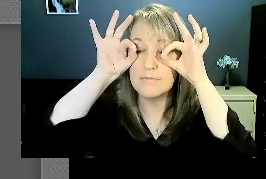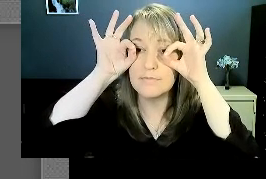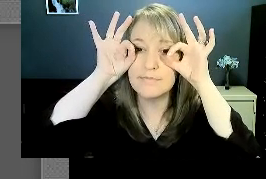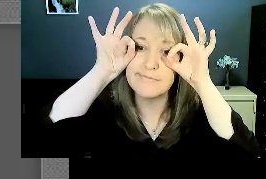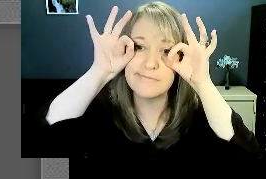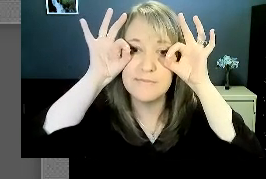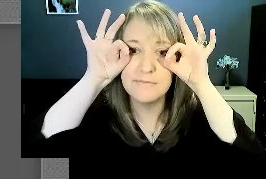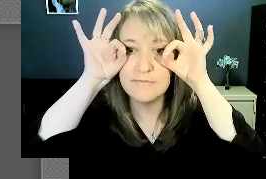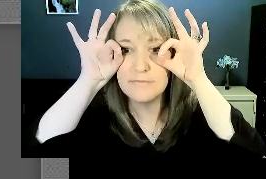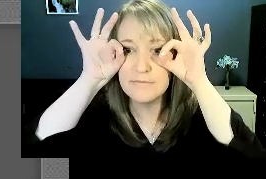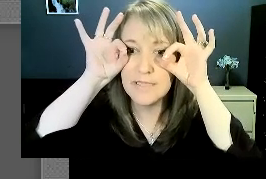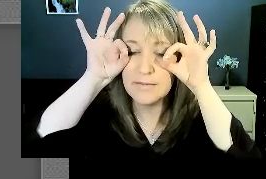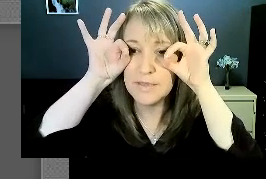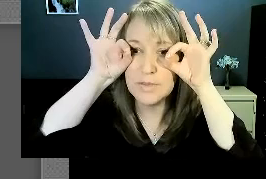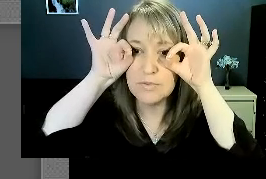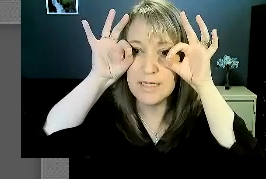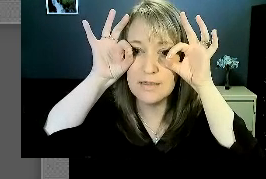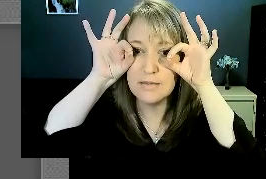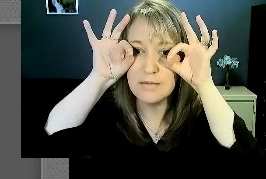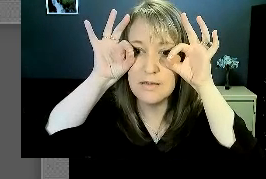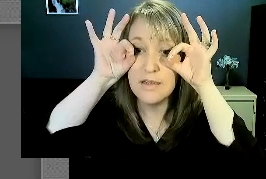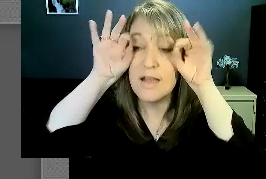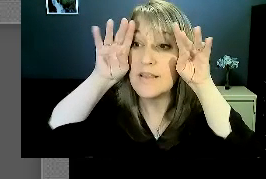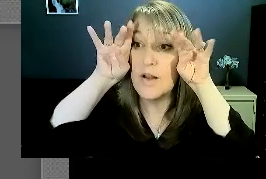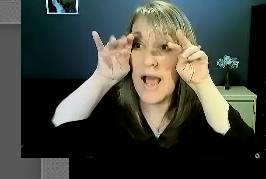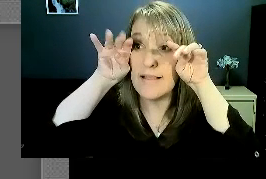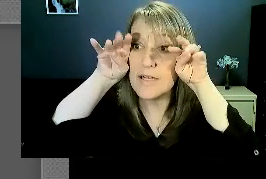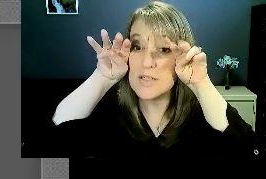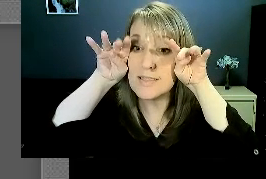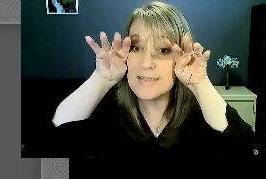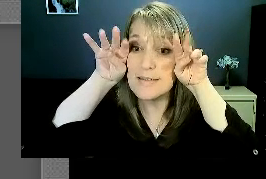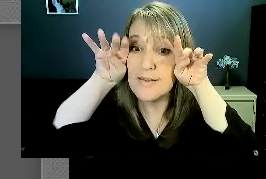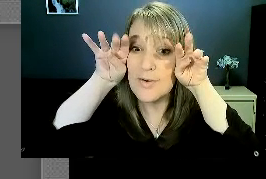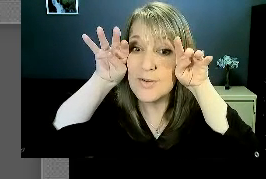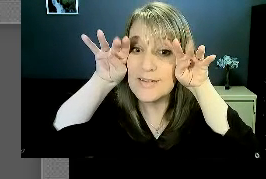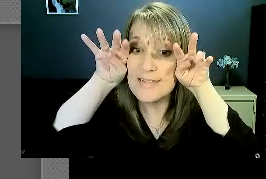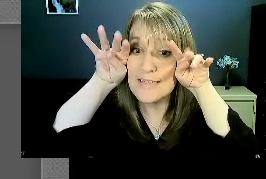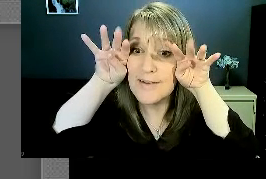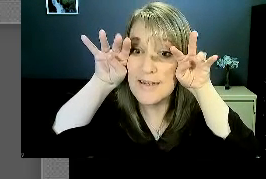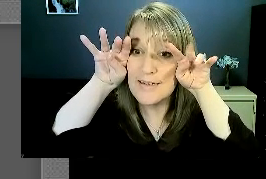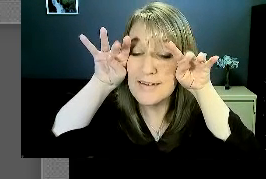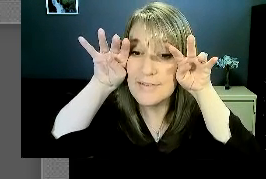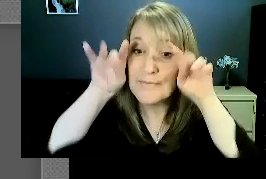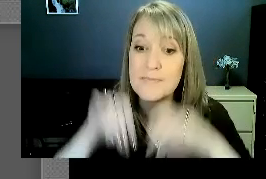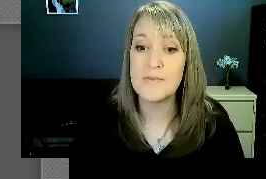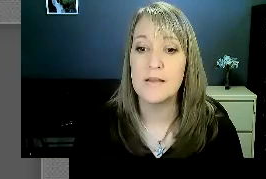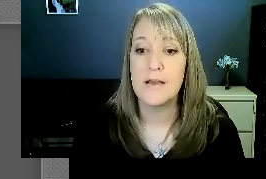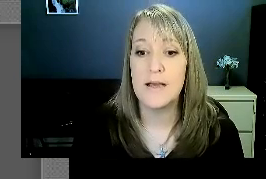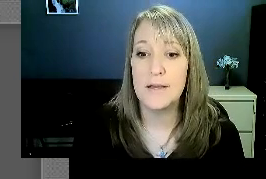kind of in between. Little eyelashes, though, you can see, right?